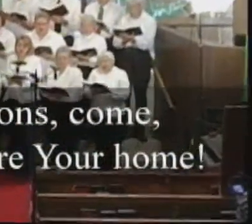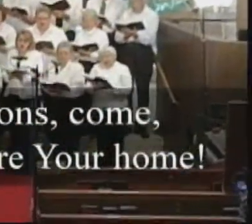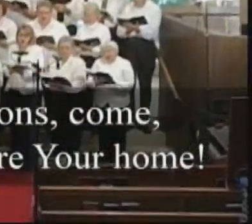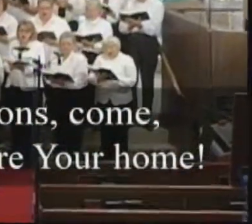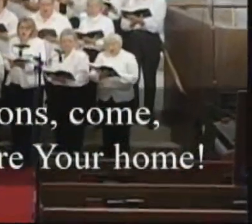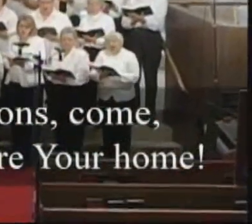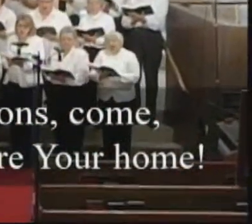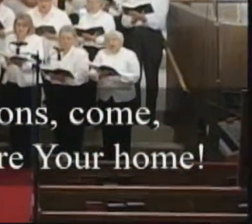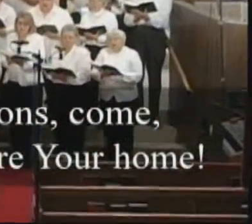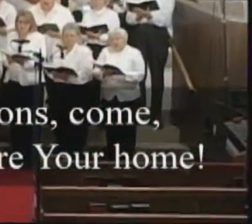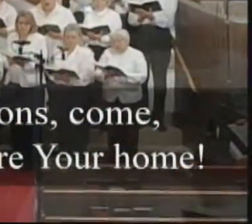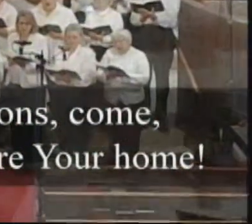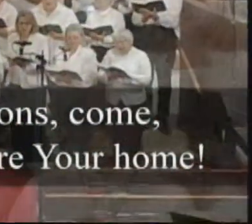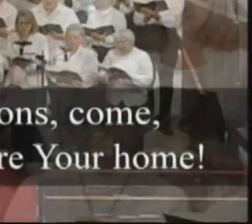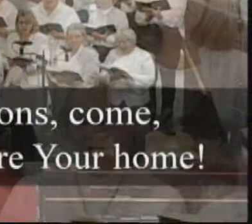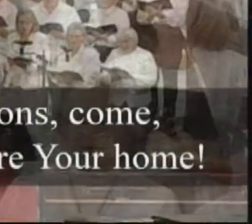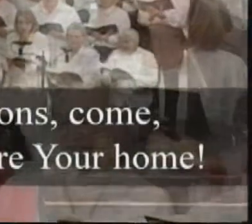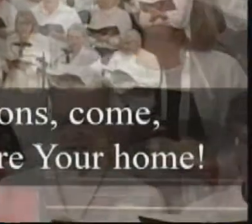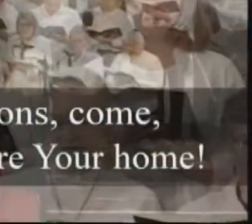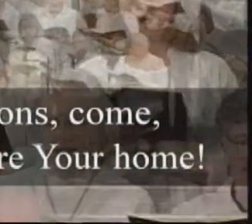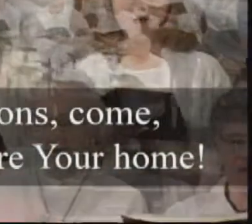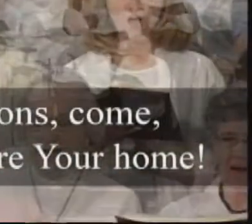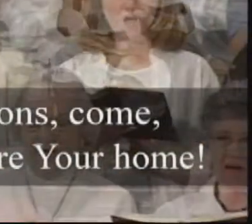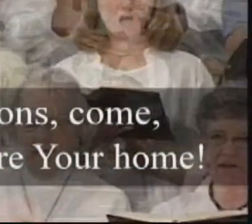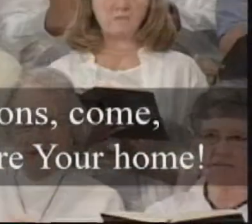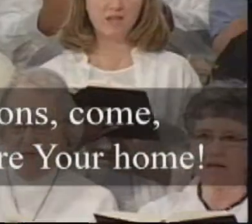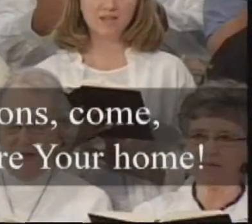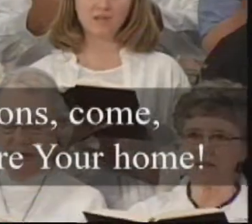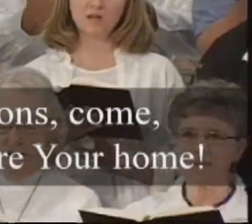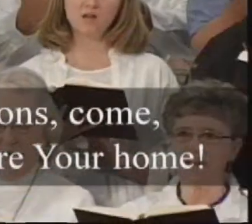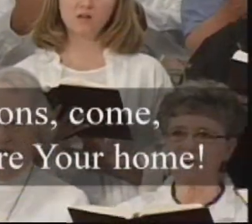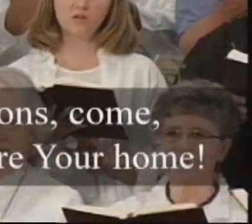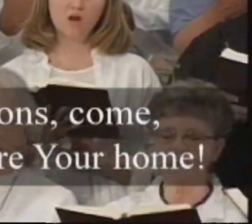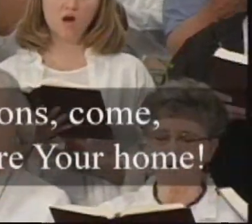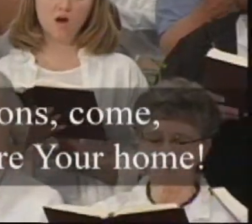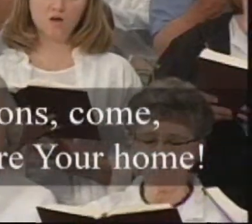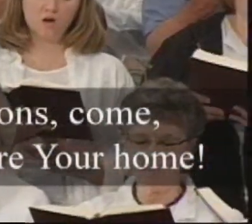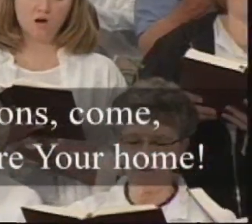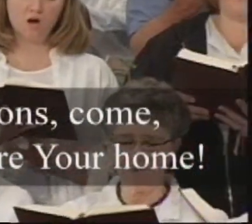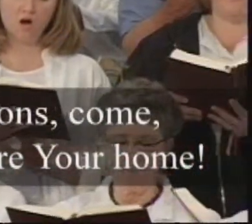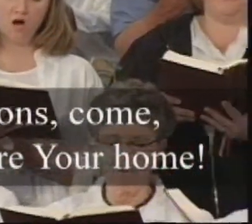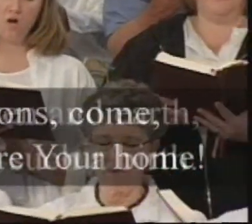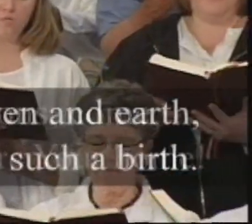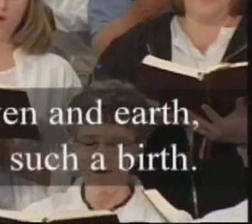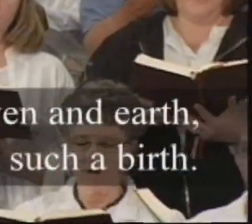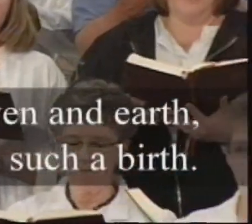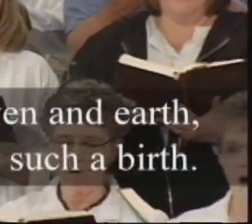Oh,